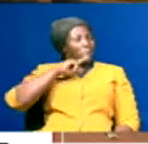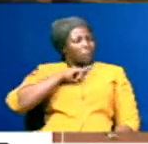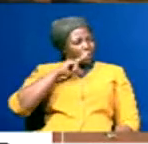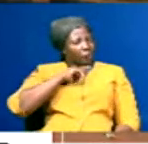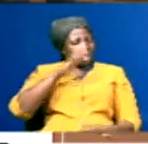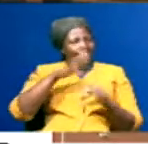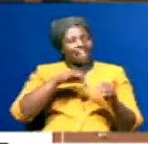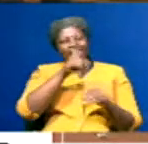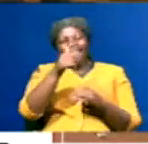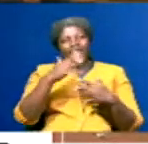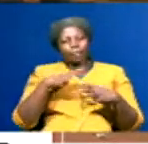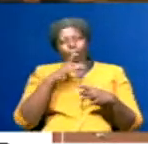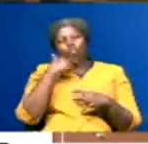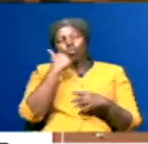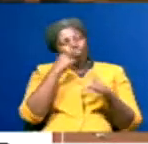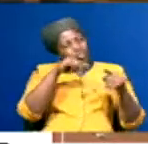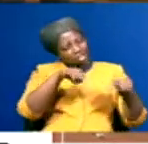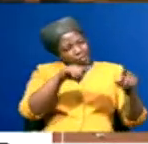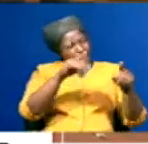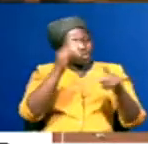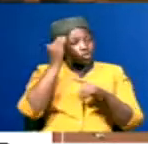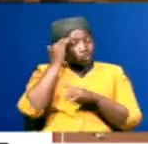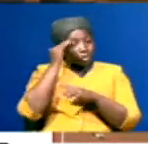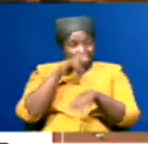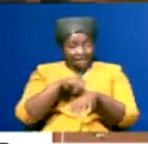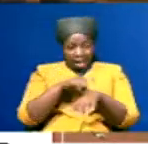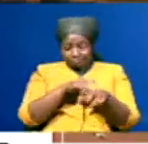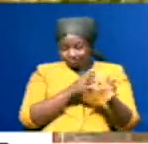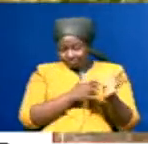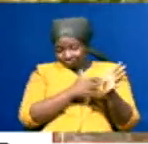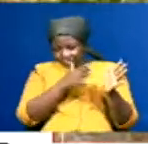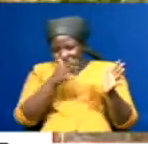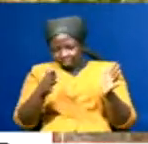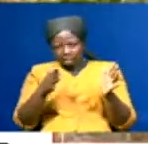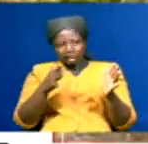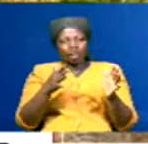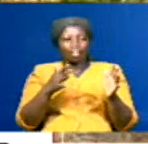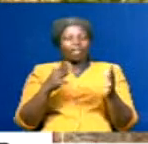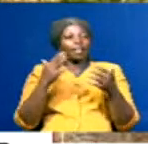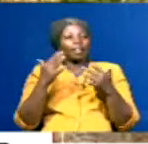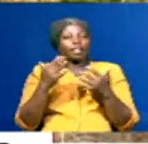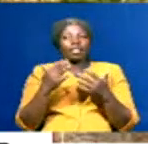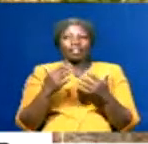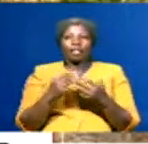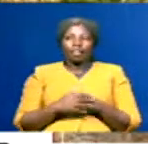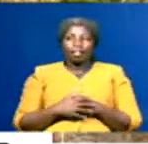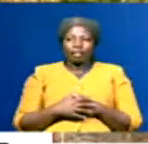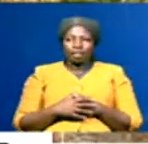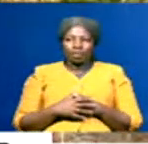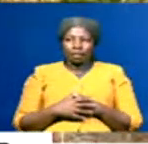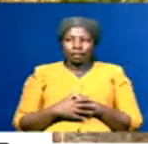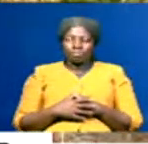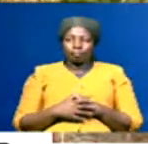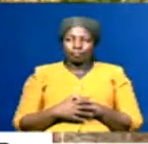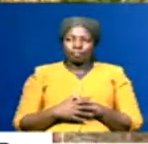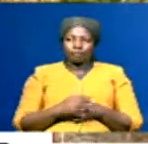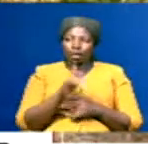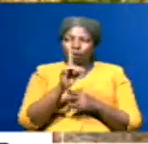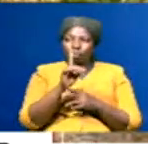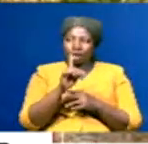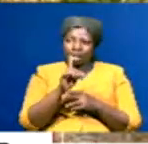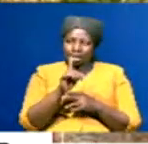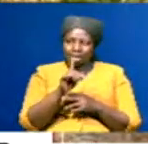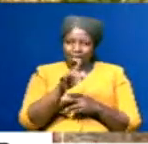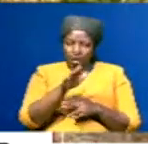knew. During this time, hope is still there. And at one corner of